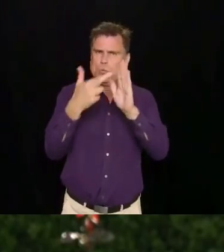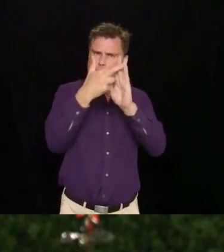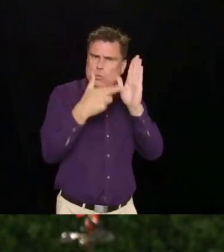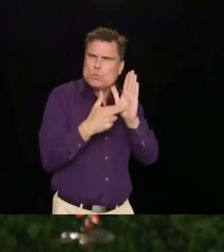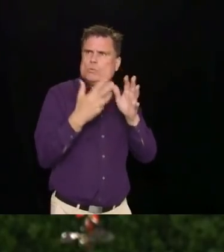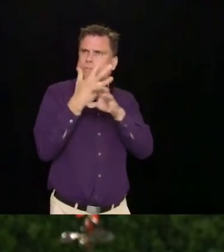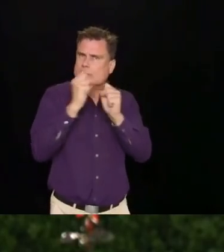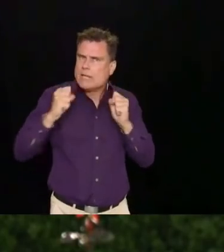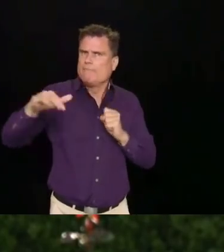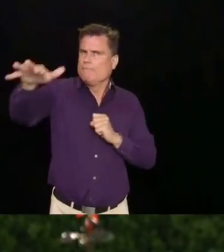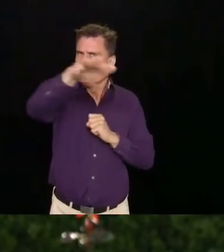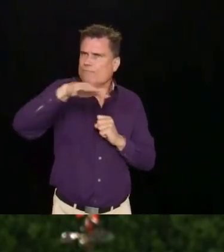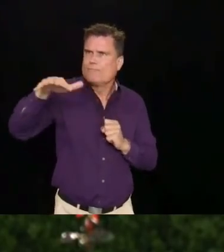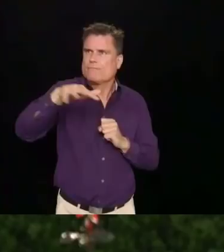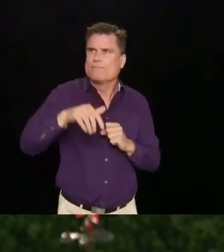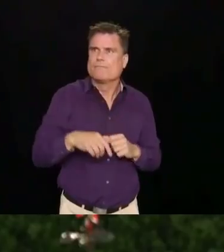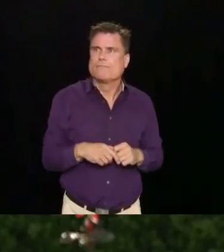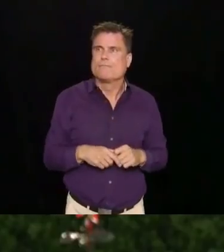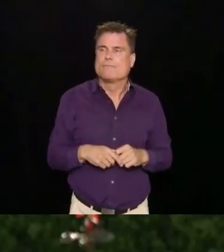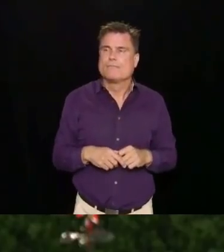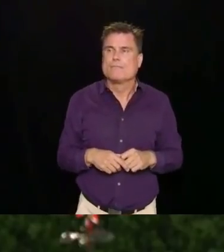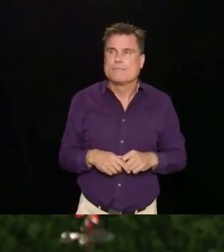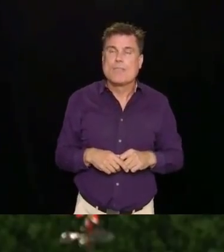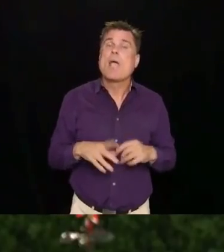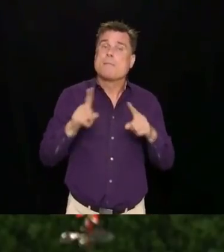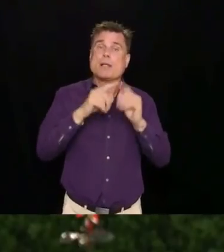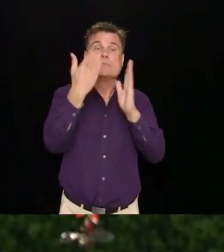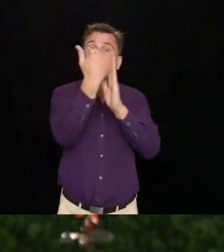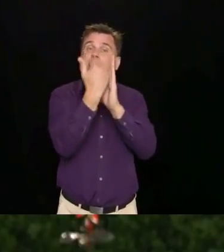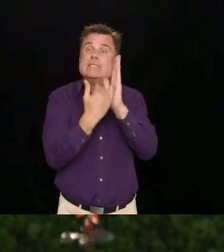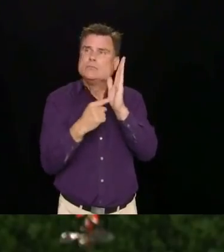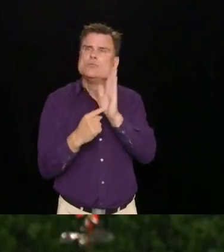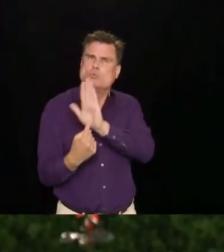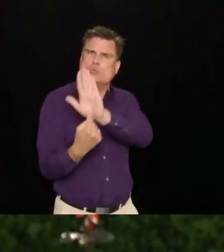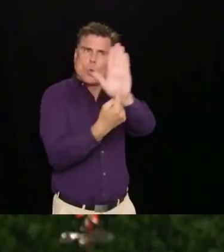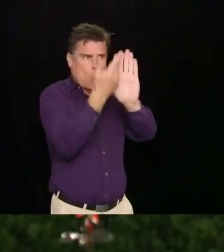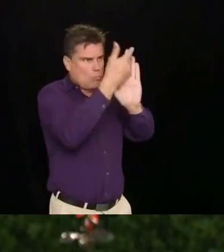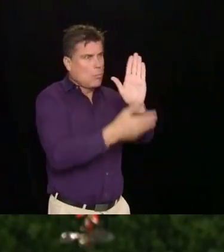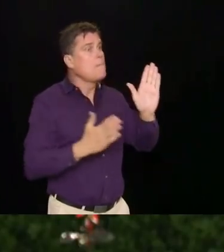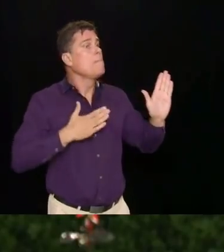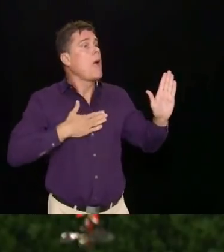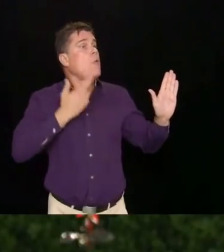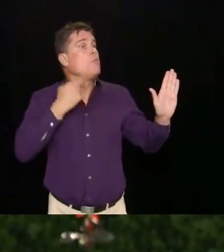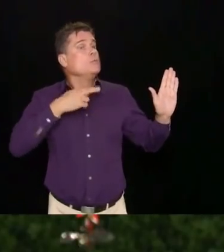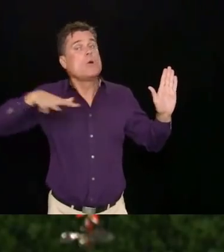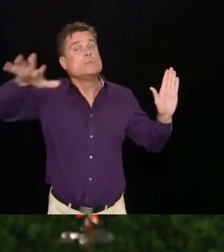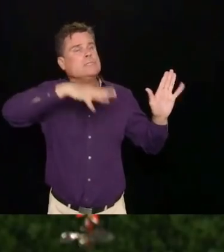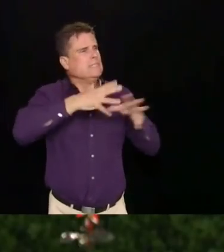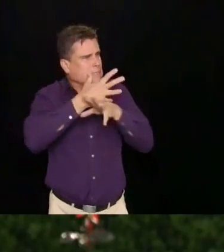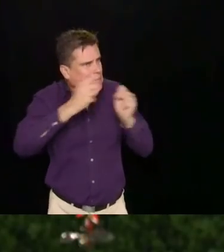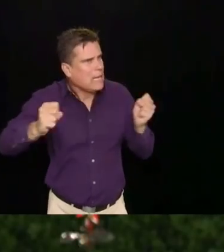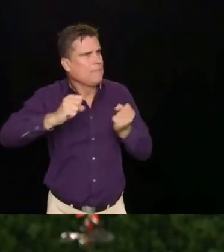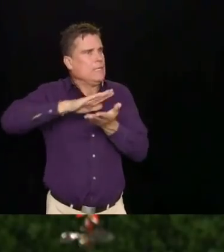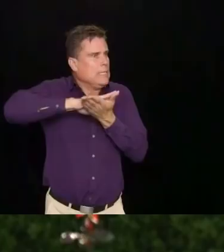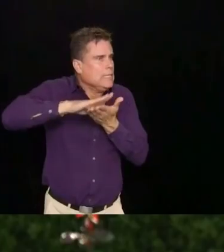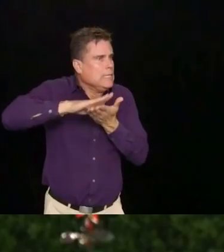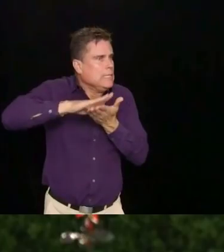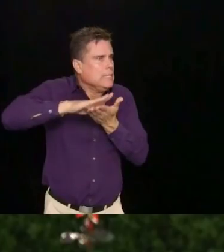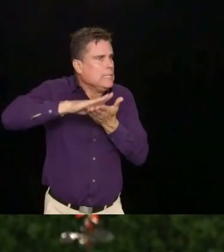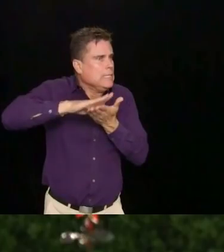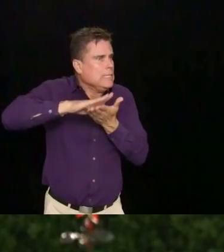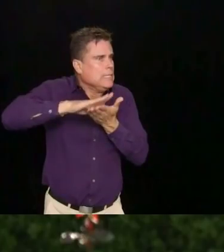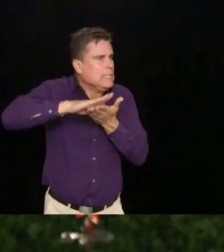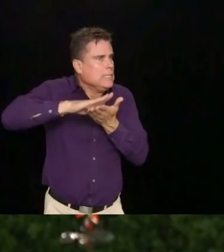demonstrating to people who would come that it's safe to come and that their concern for their customers is high. And that has certainly been